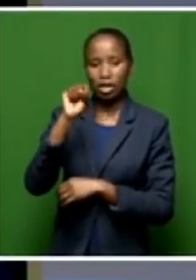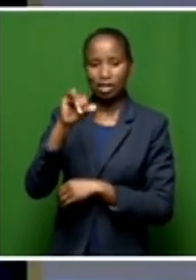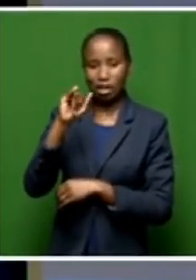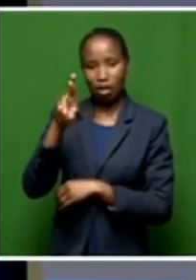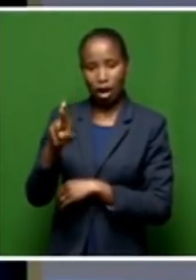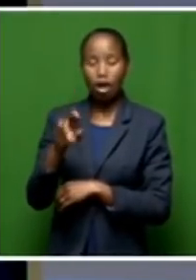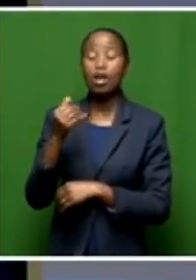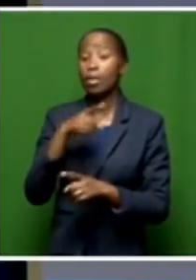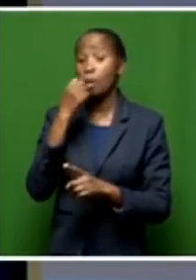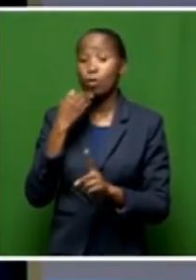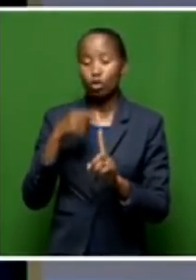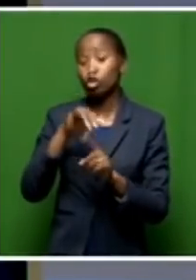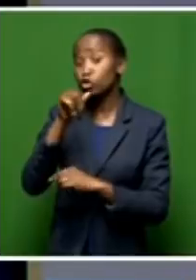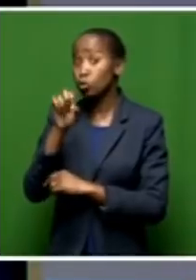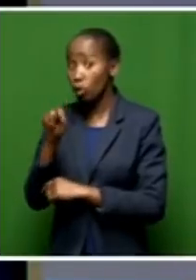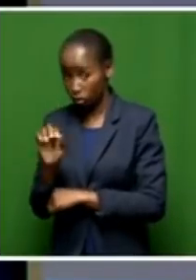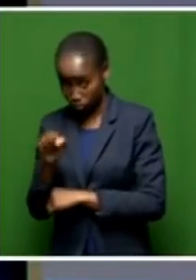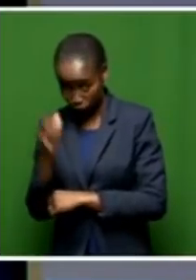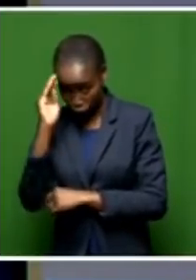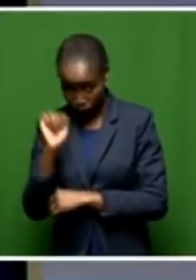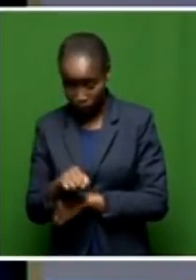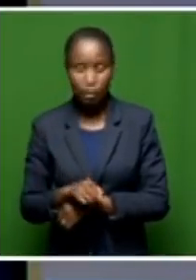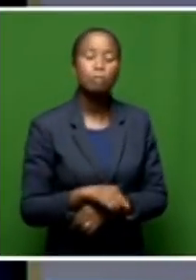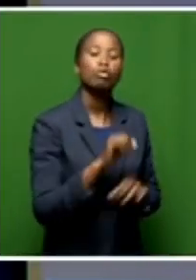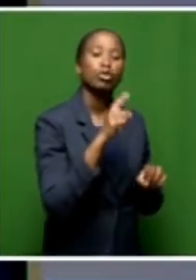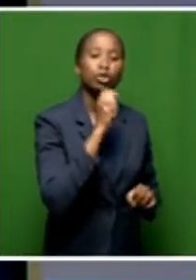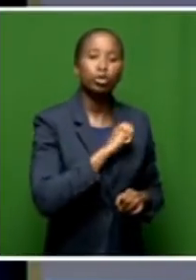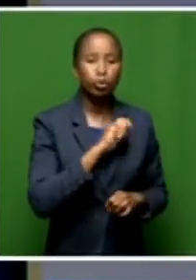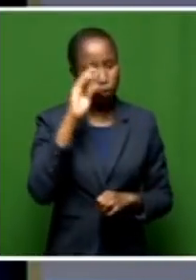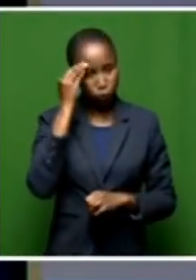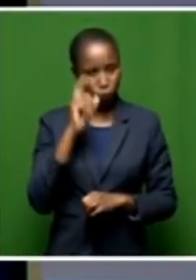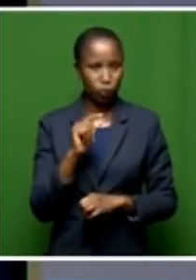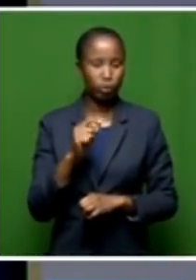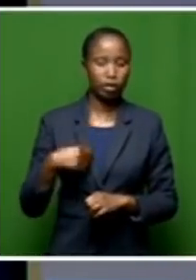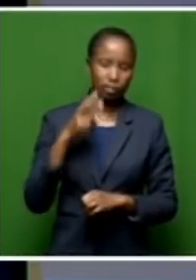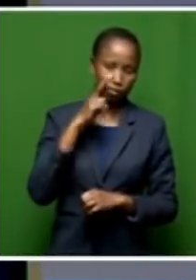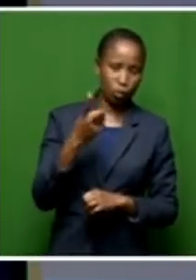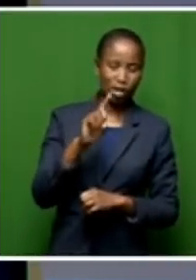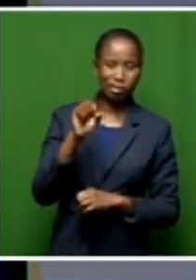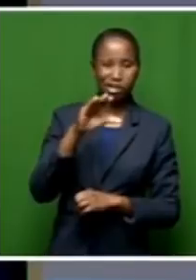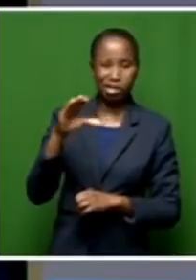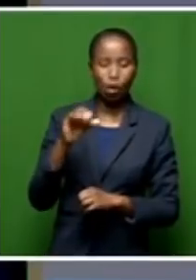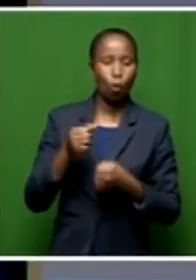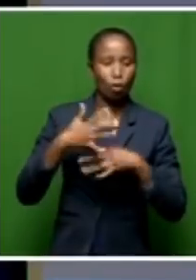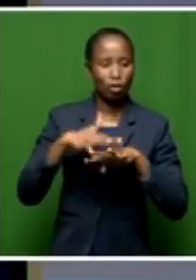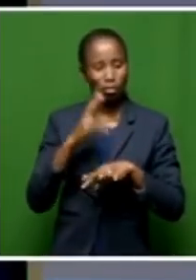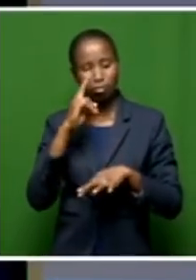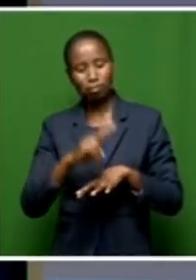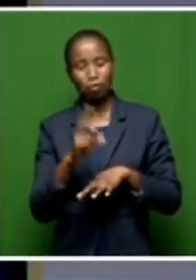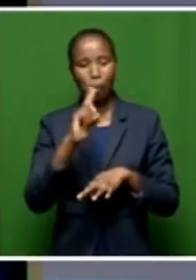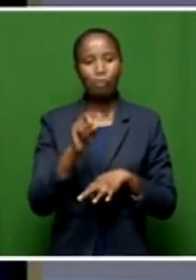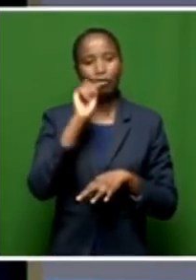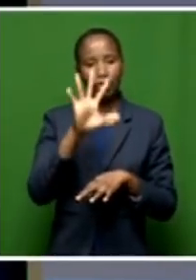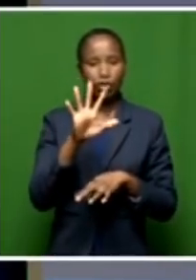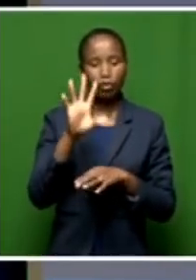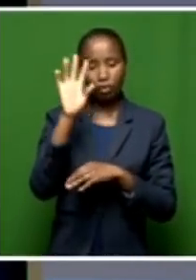look recently, and some fantastic coverage on the SABC website as well. 5% of the votes have been counted. So the numbers that you're seeing now, as you've